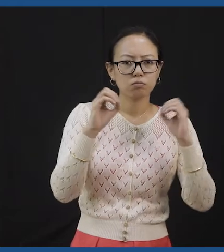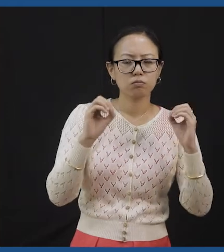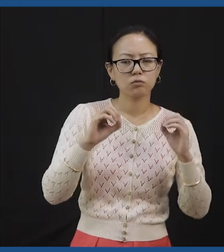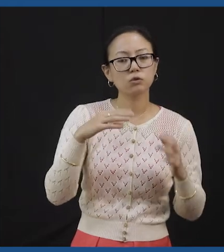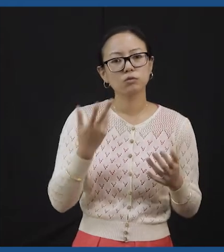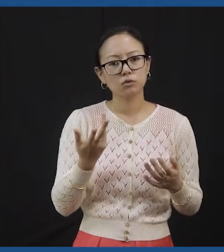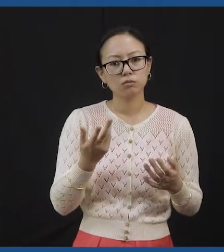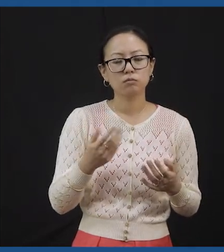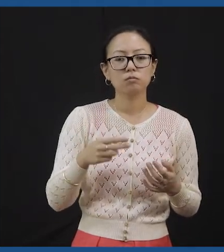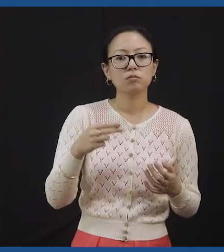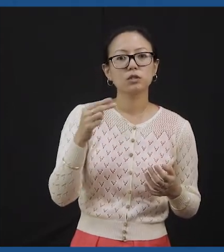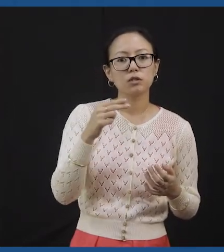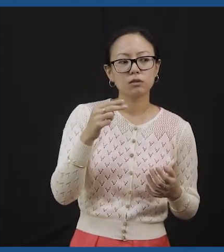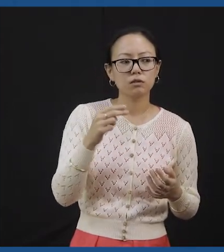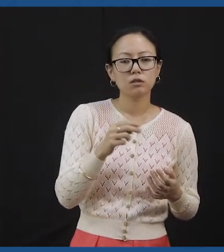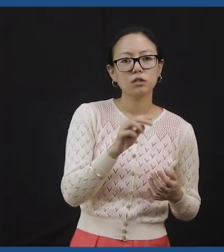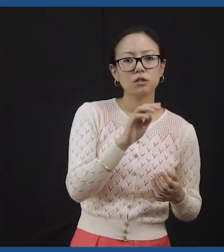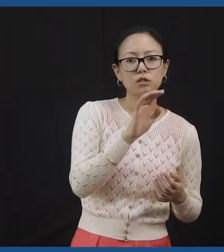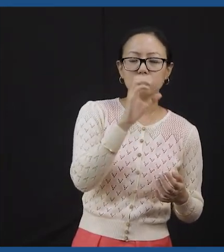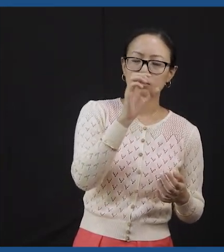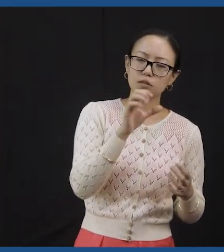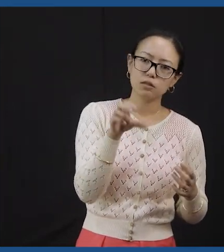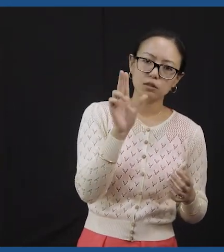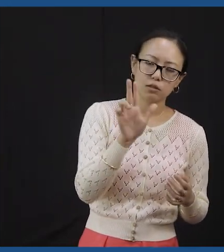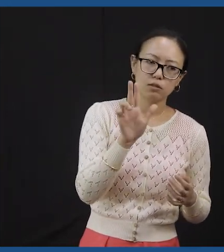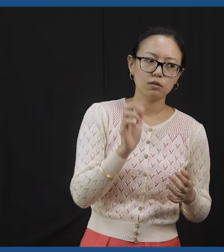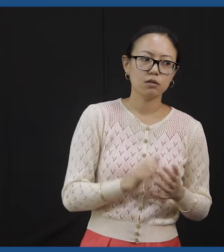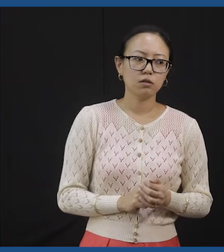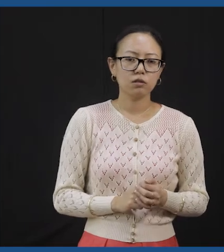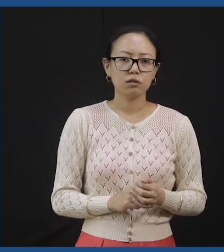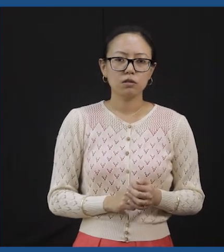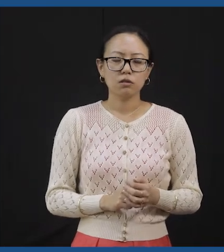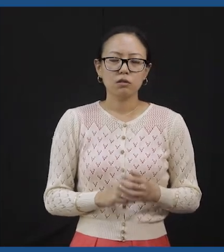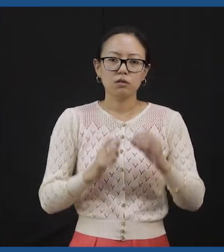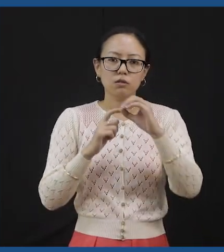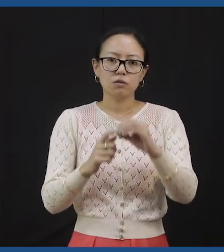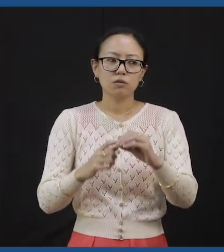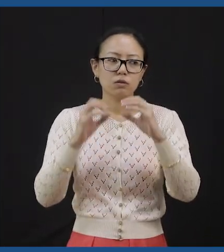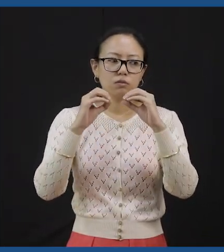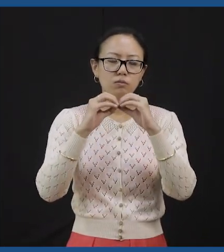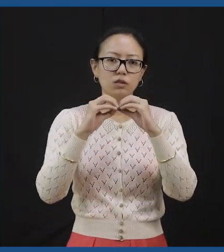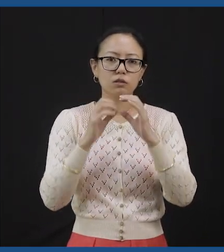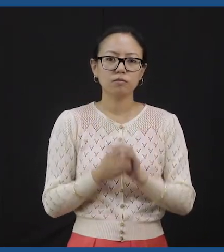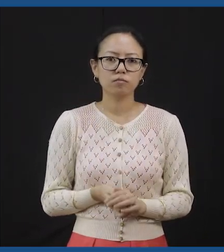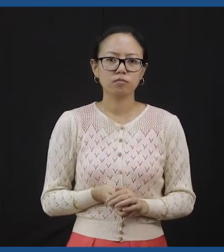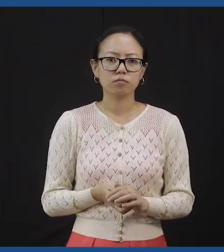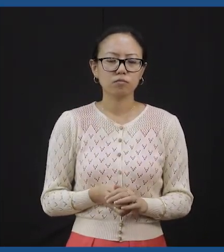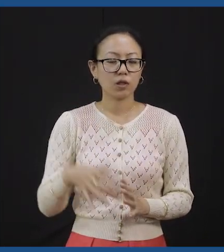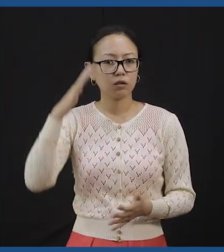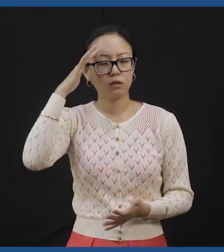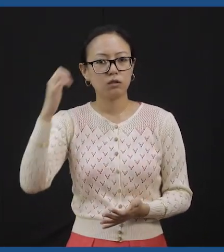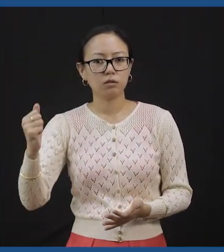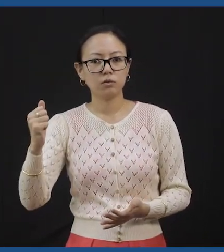Now you have 315 minus 294. Let me repeat again. The bigger number will be at the